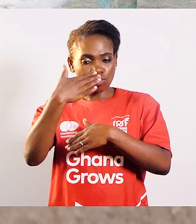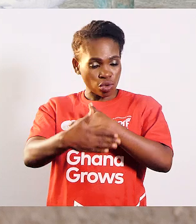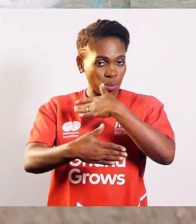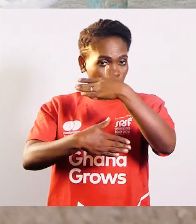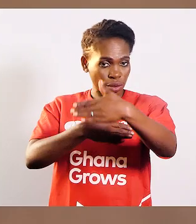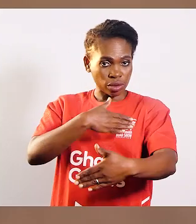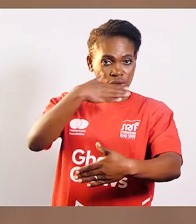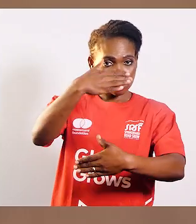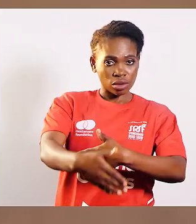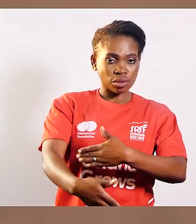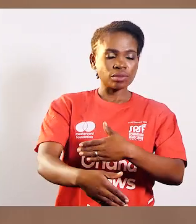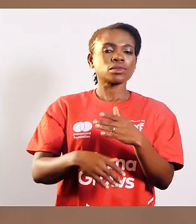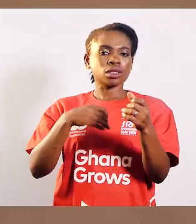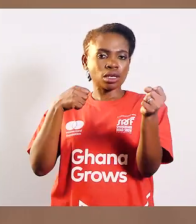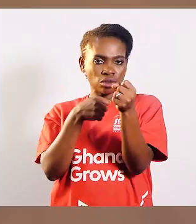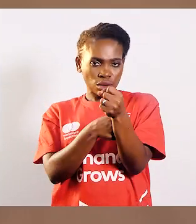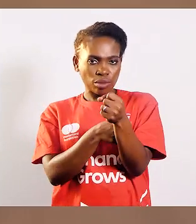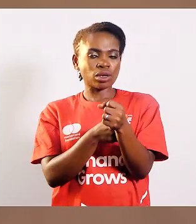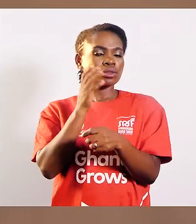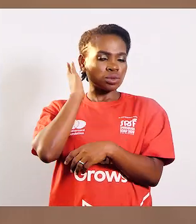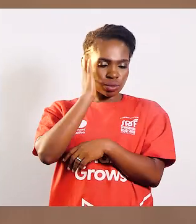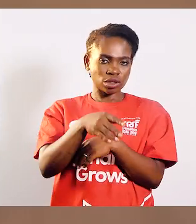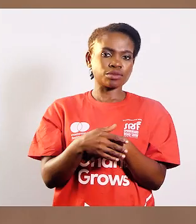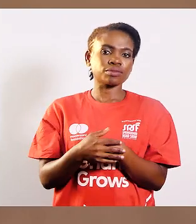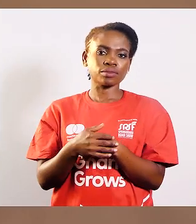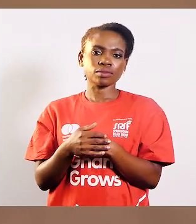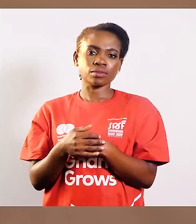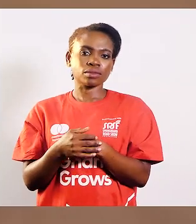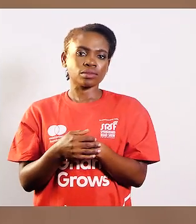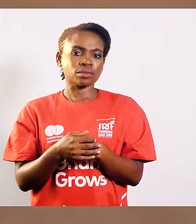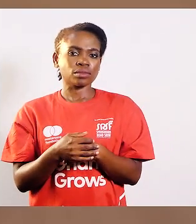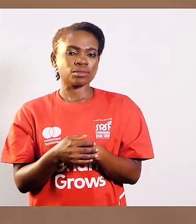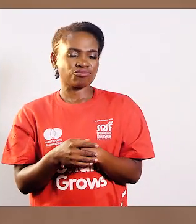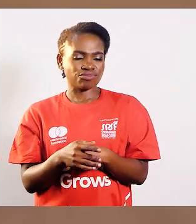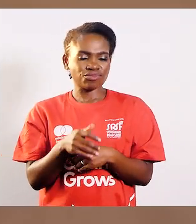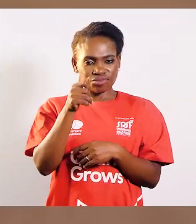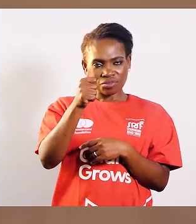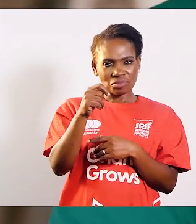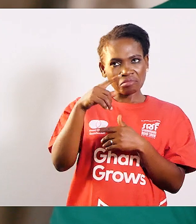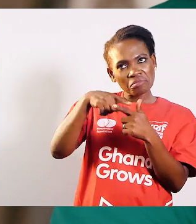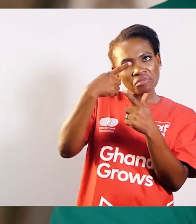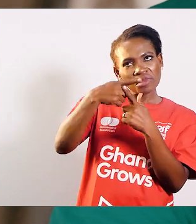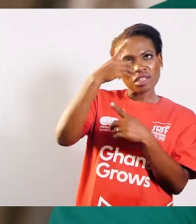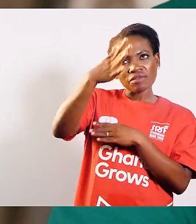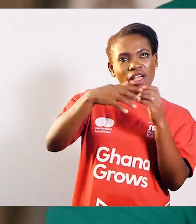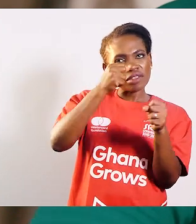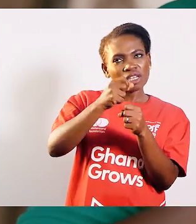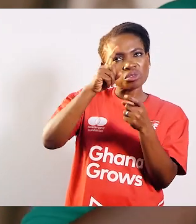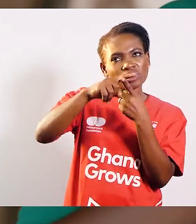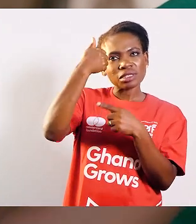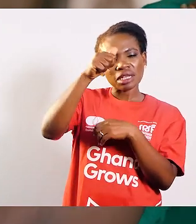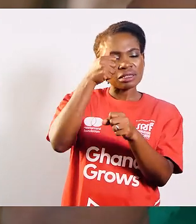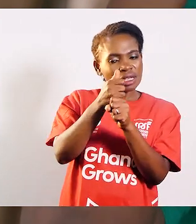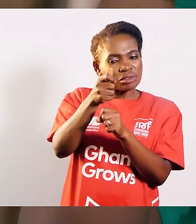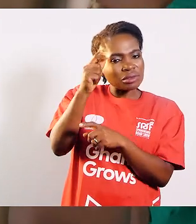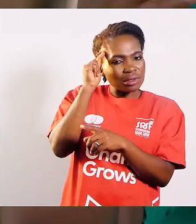on their own and grow it through the process, they will also get the support that they require. Yes. Moving forward, where do you see